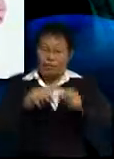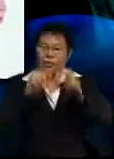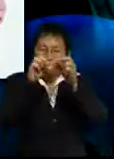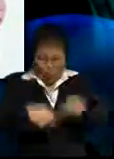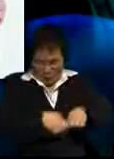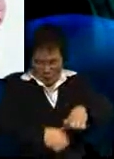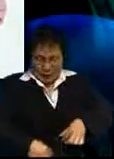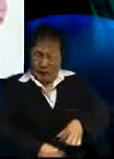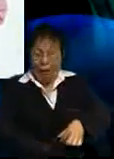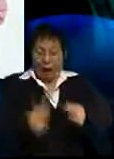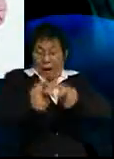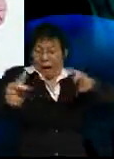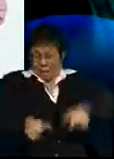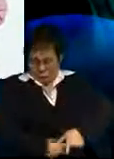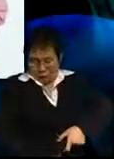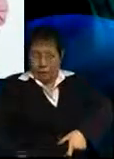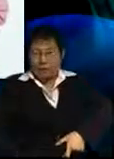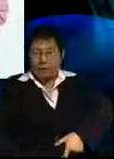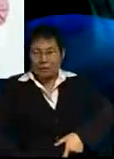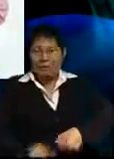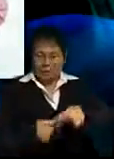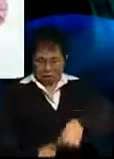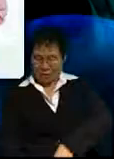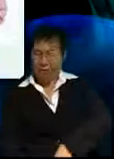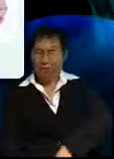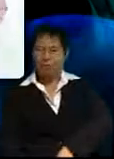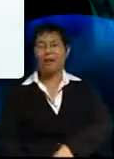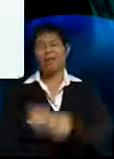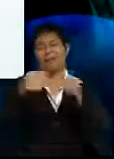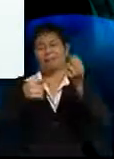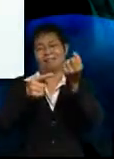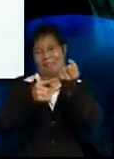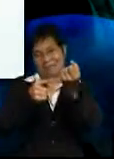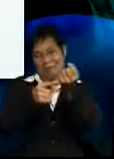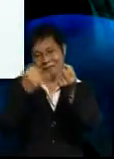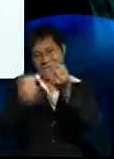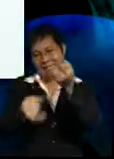intestines, large intestines, rectum, and anus.